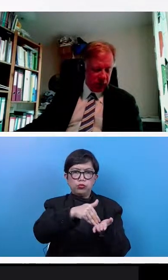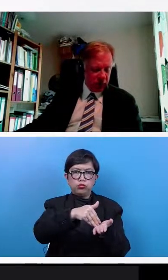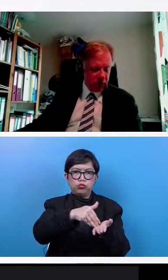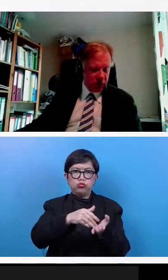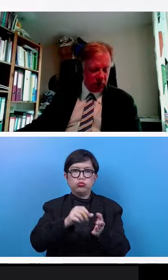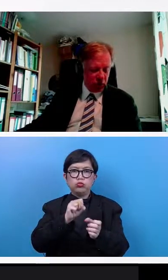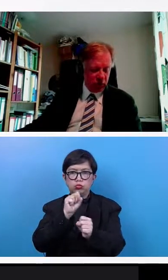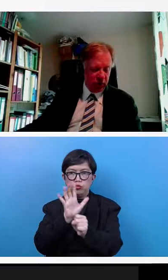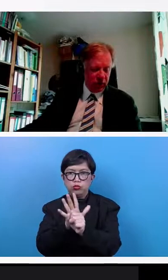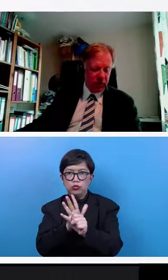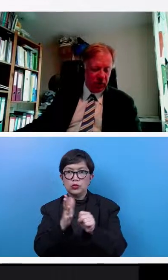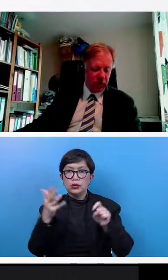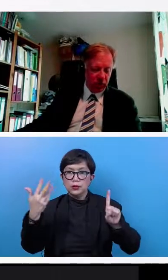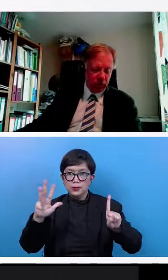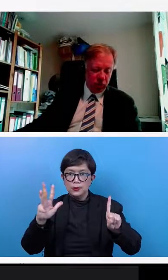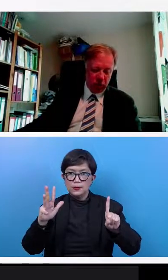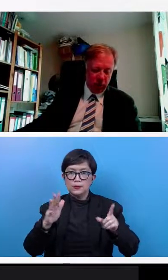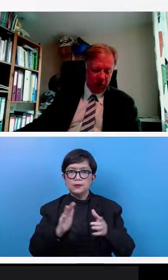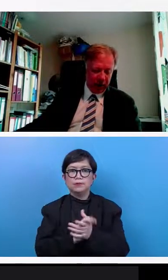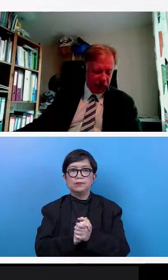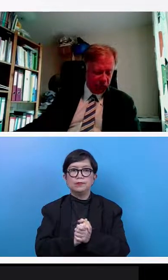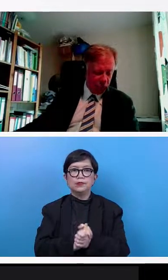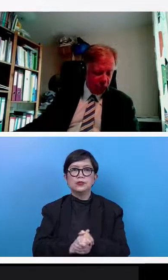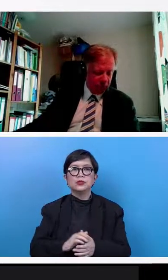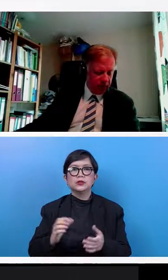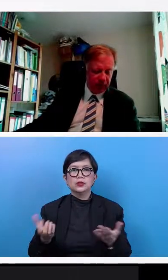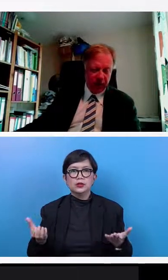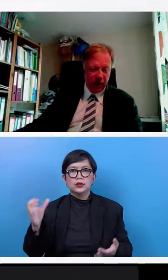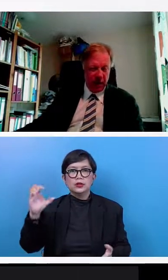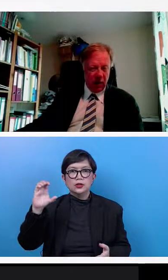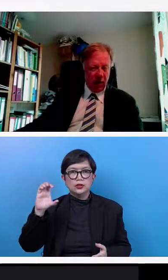which is a joint EU-UN World Bank tool.